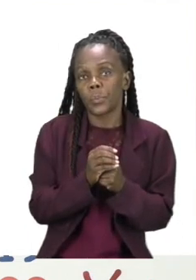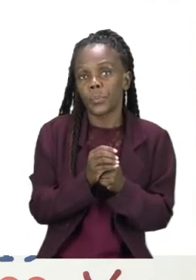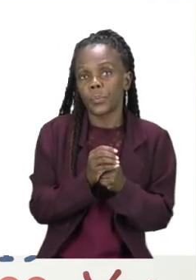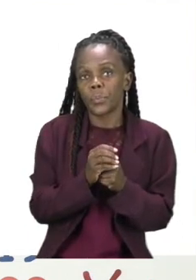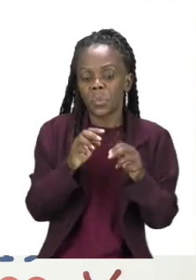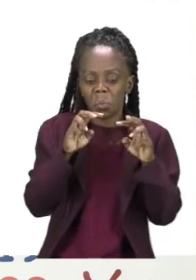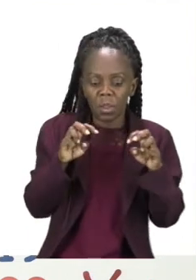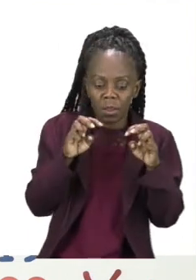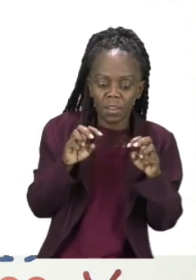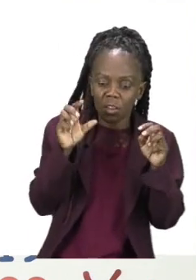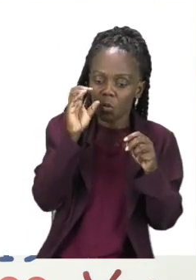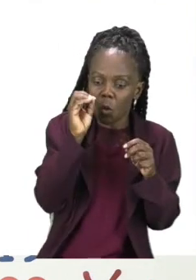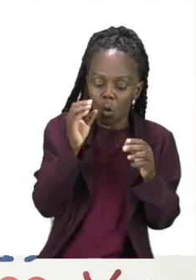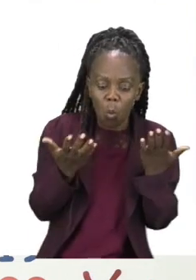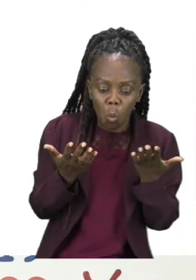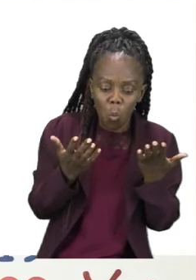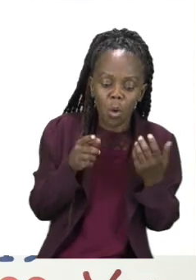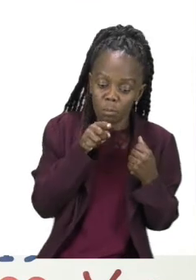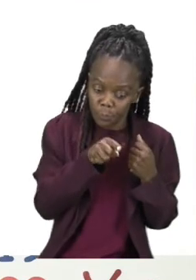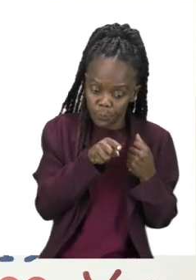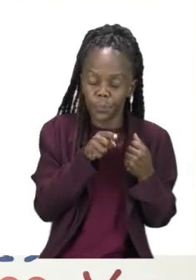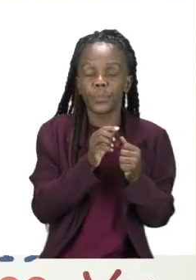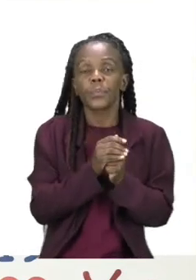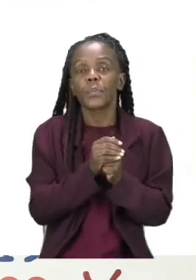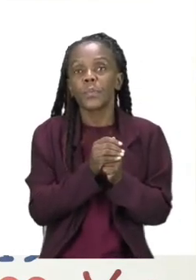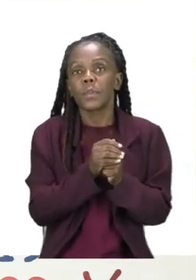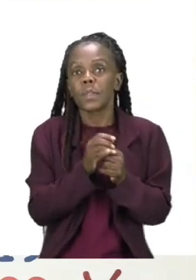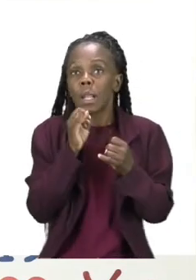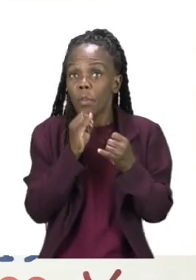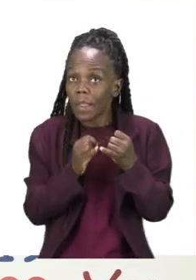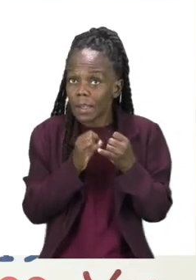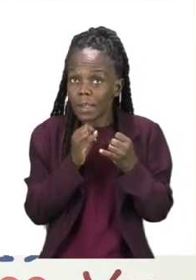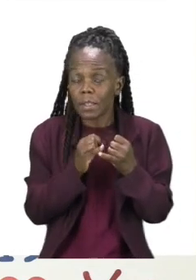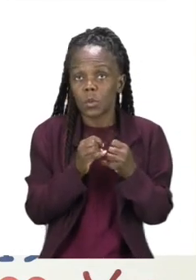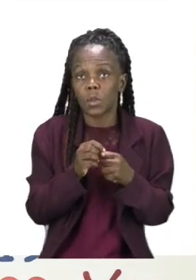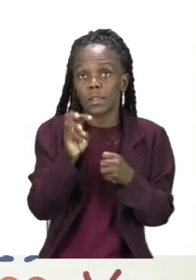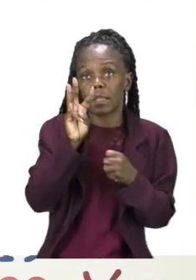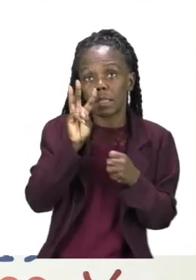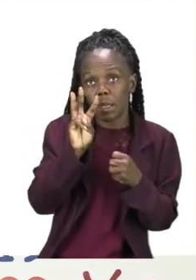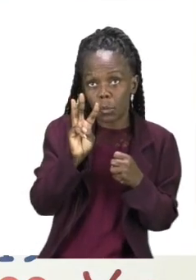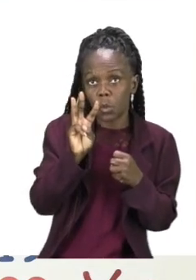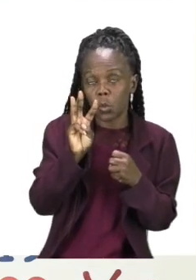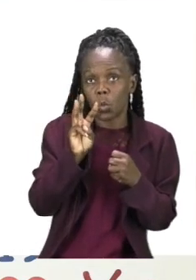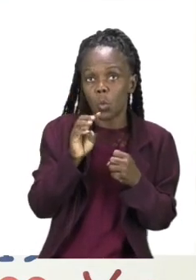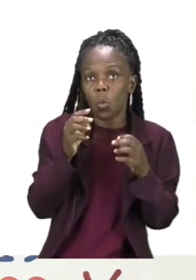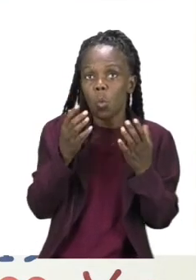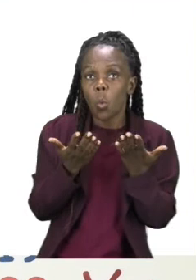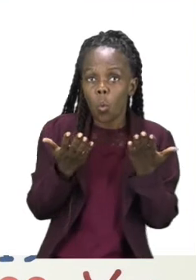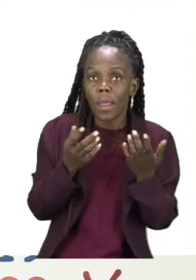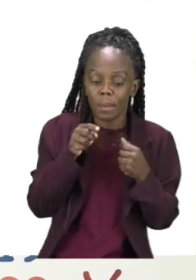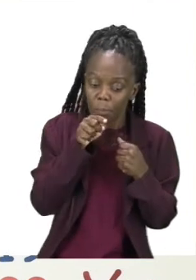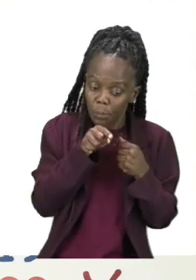we have an O. And the last one is the W. And the W